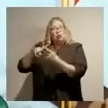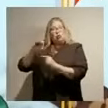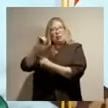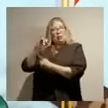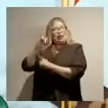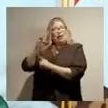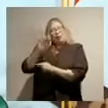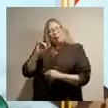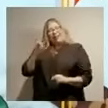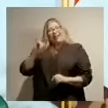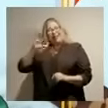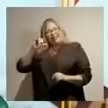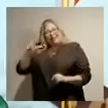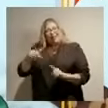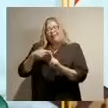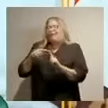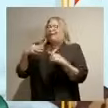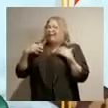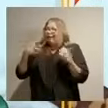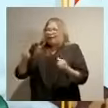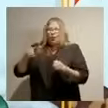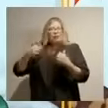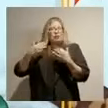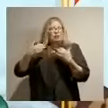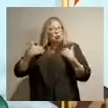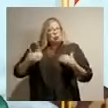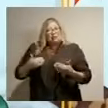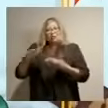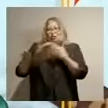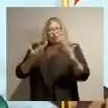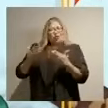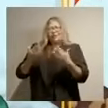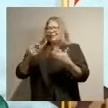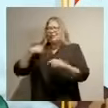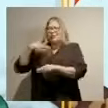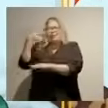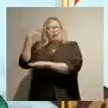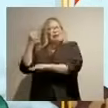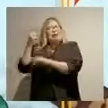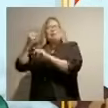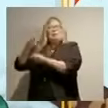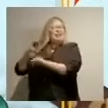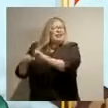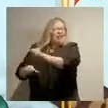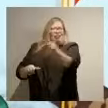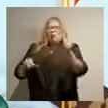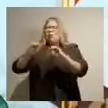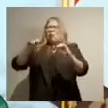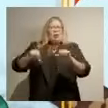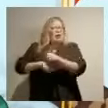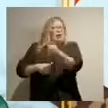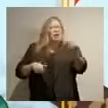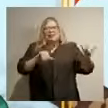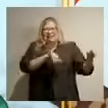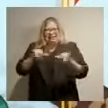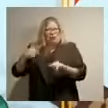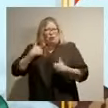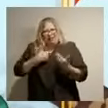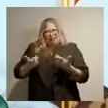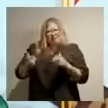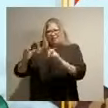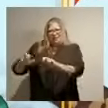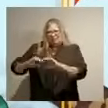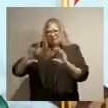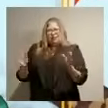health and human service space, unprecedented. We have no peers as it relates to the investments we've made. This is